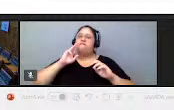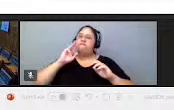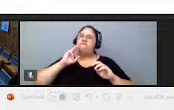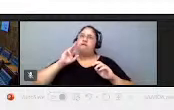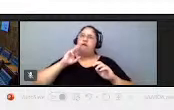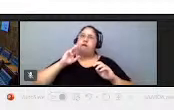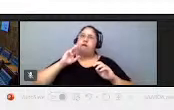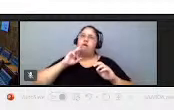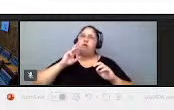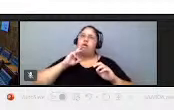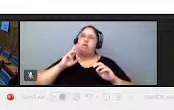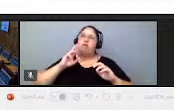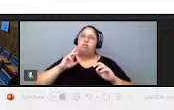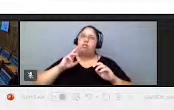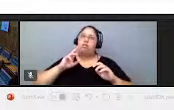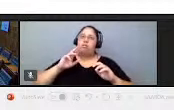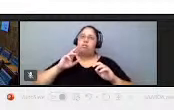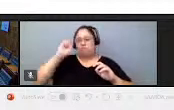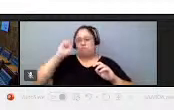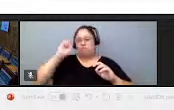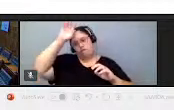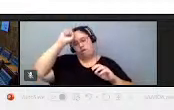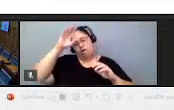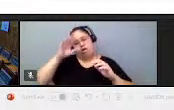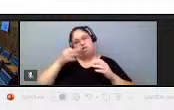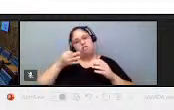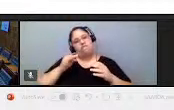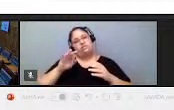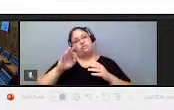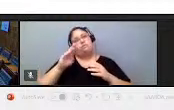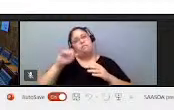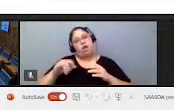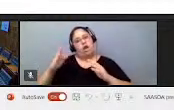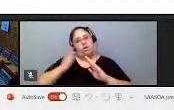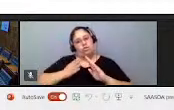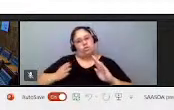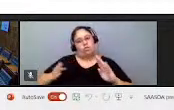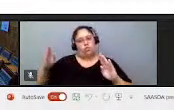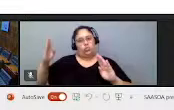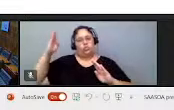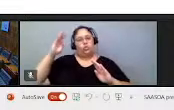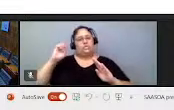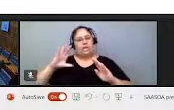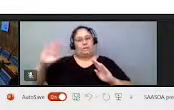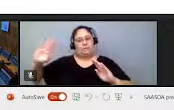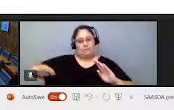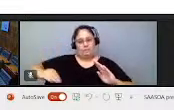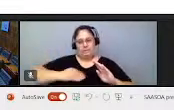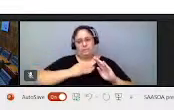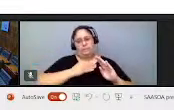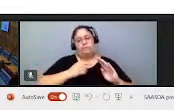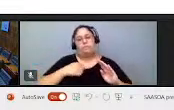Rich's Bay um um what I want to actually just do